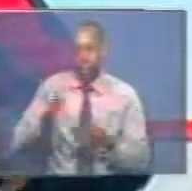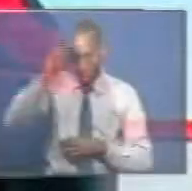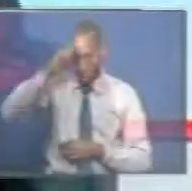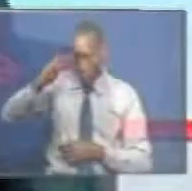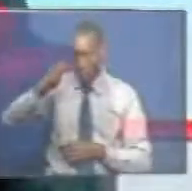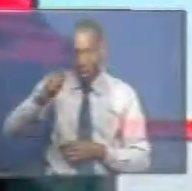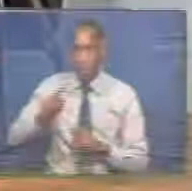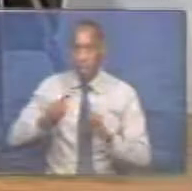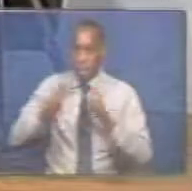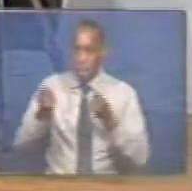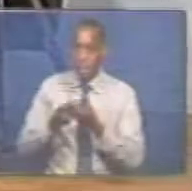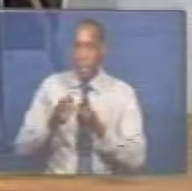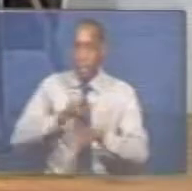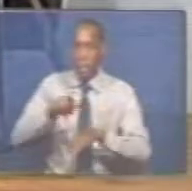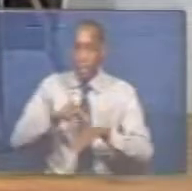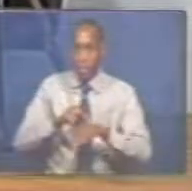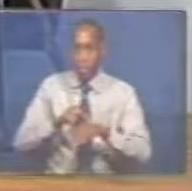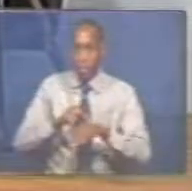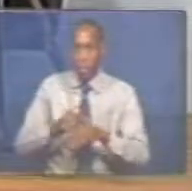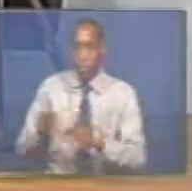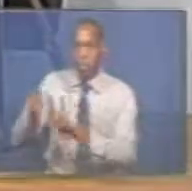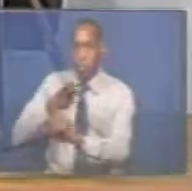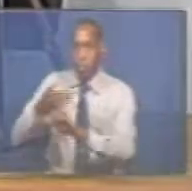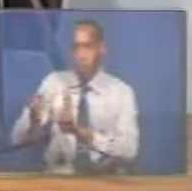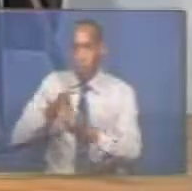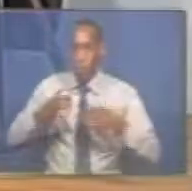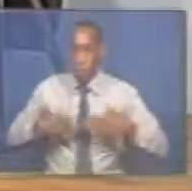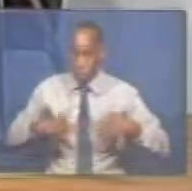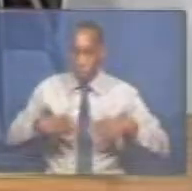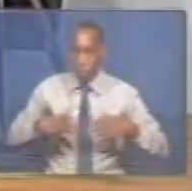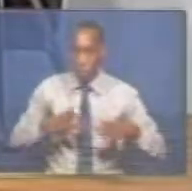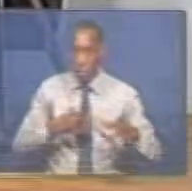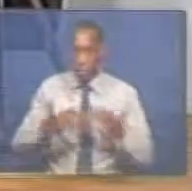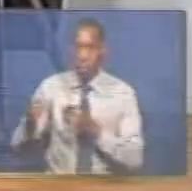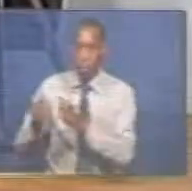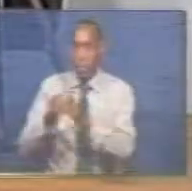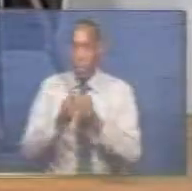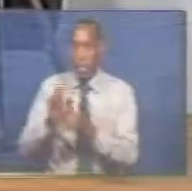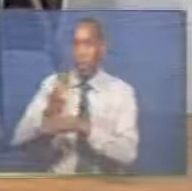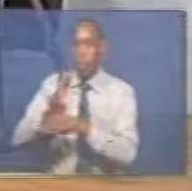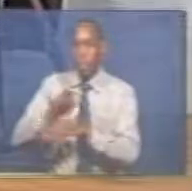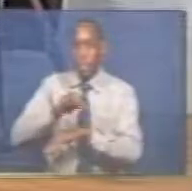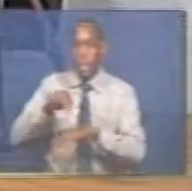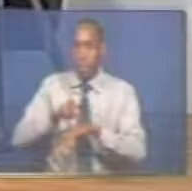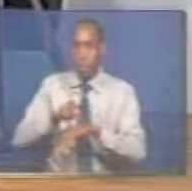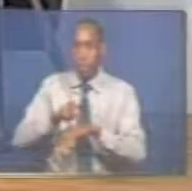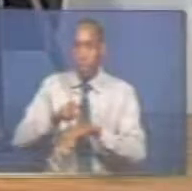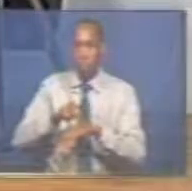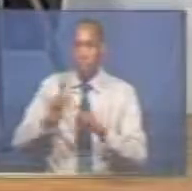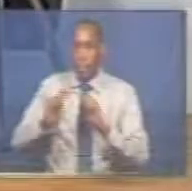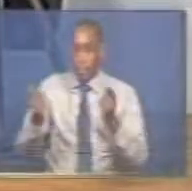actually. We try to pull our crowds to go and watch the national team, because there we can do as a family, okay. because